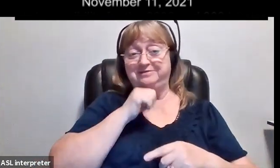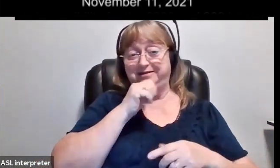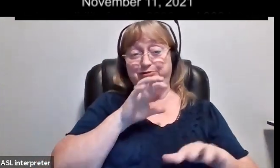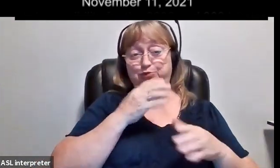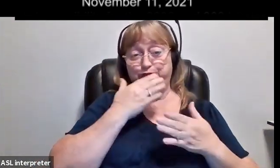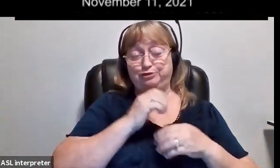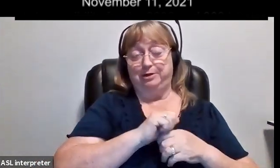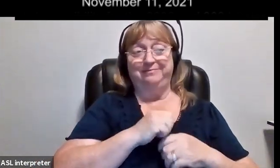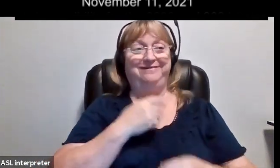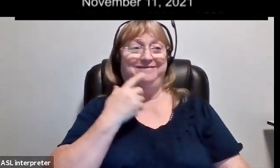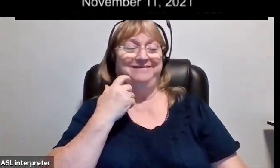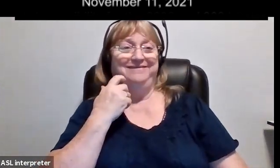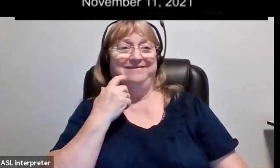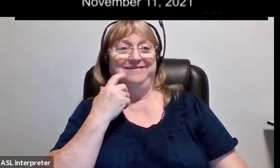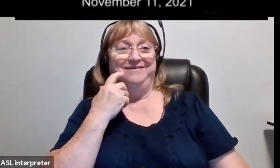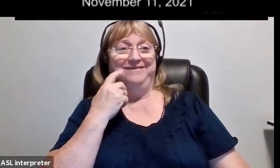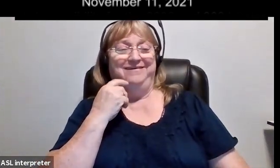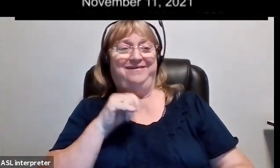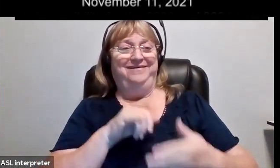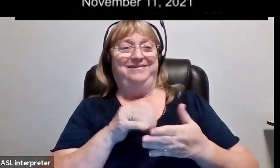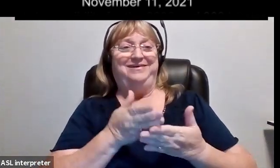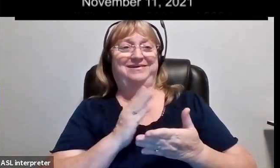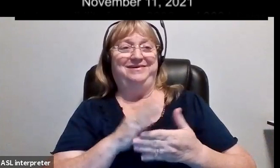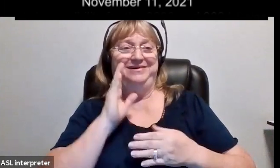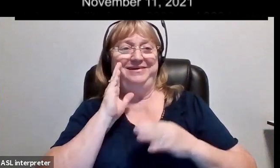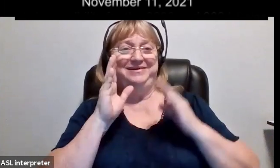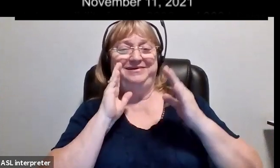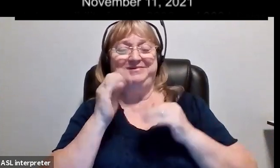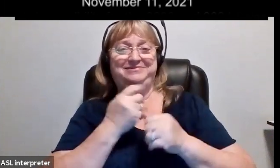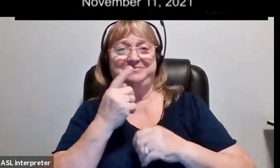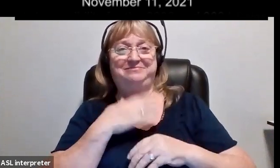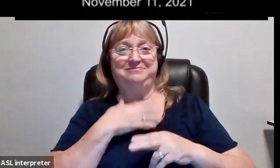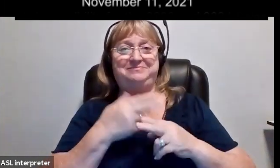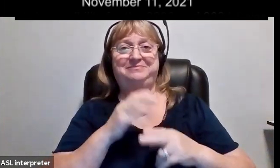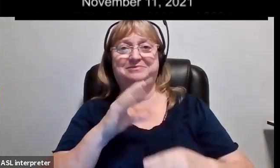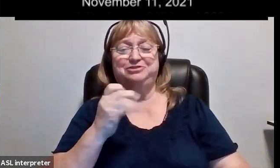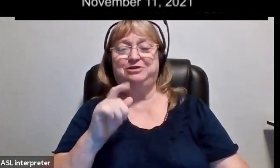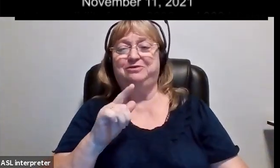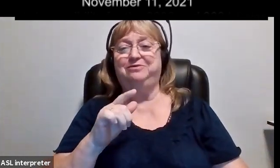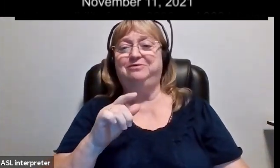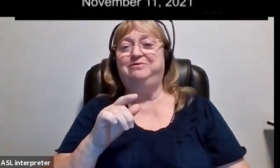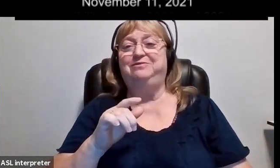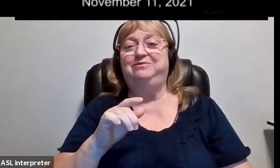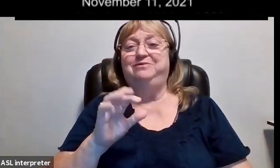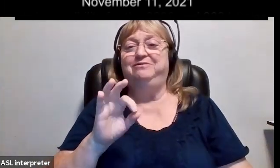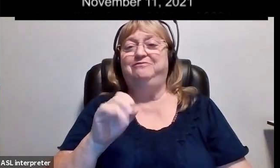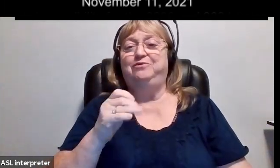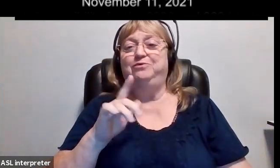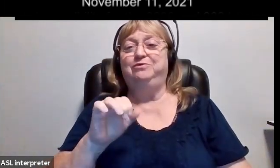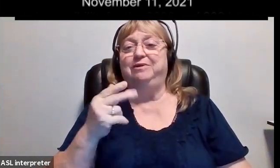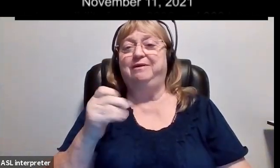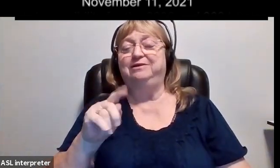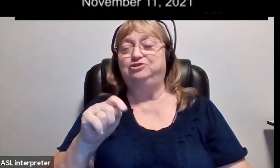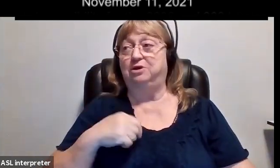that. That's all right. Hi, everyone. My name is Cheryl. And I will keep advancing the slides for you.